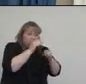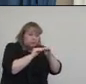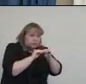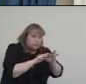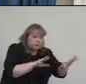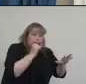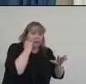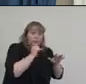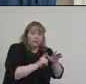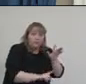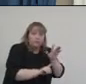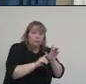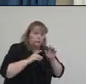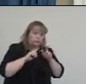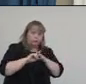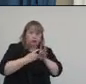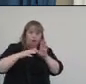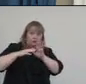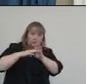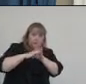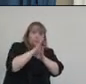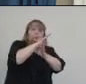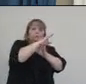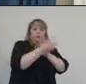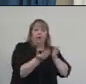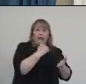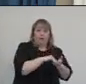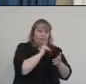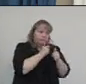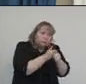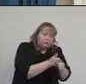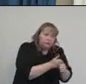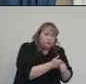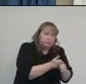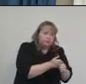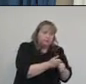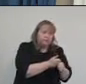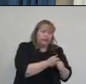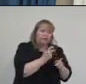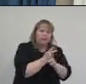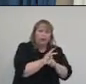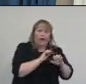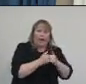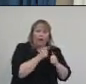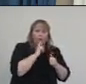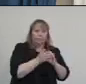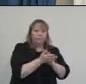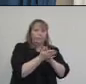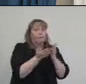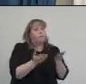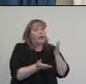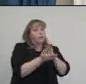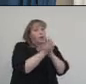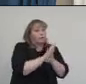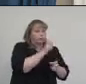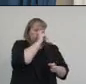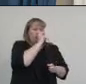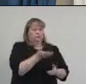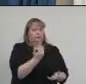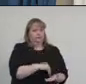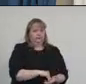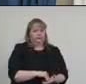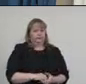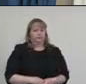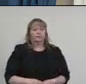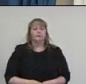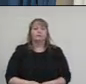spread of the virus through an aggressive intervention. Look, I know this can be overwhelming. All this talk